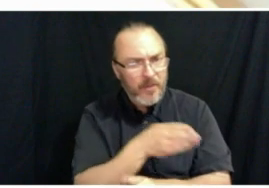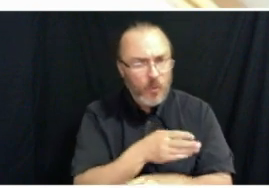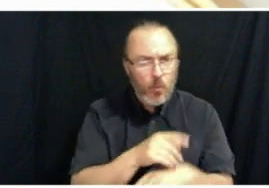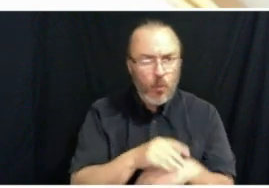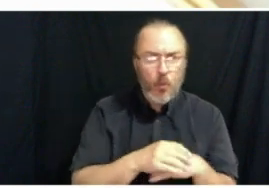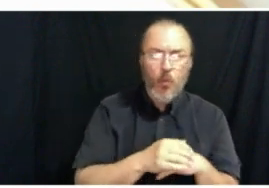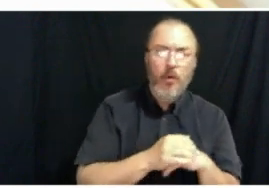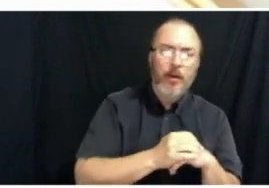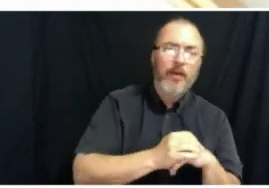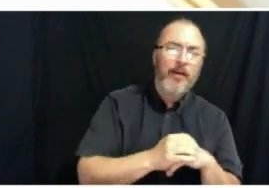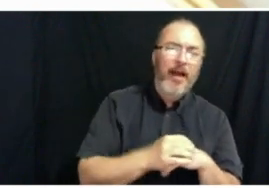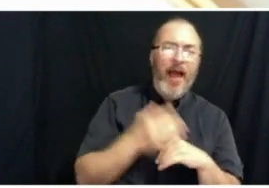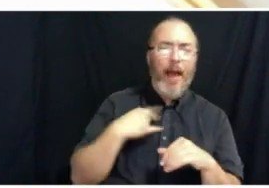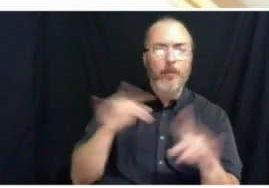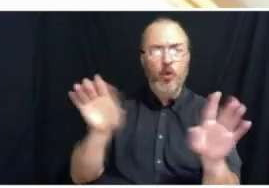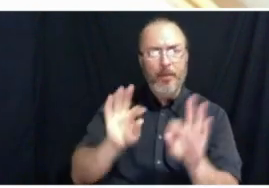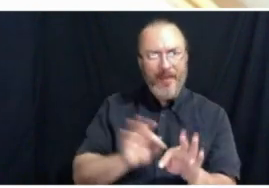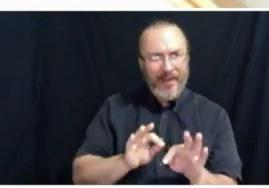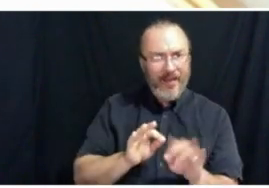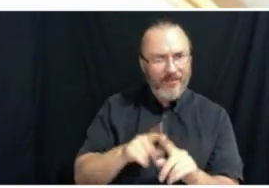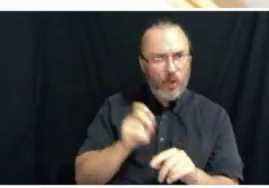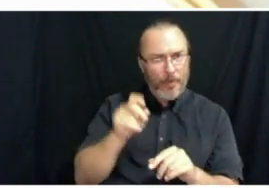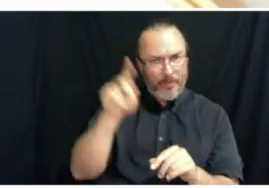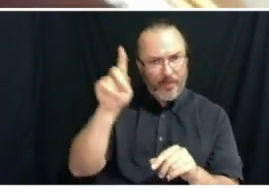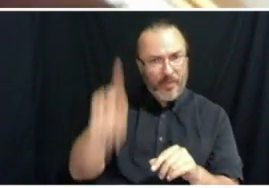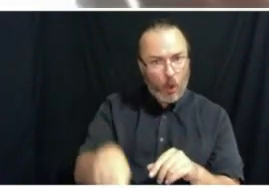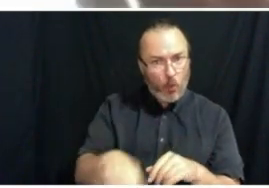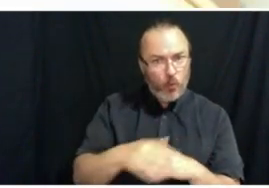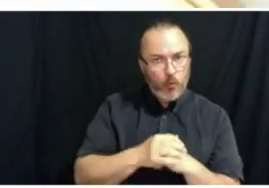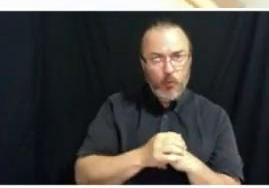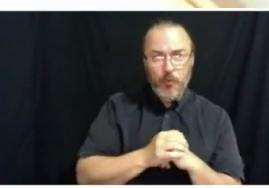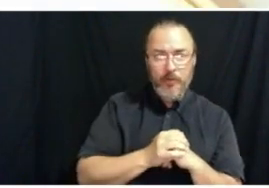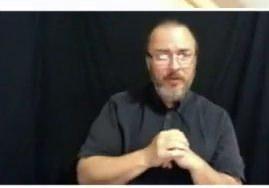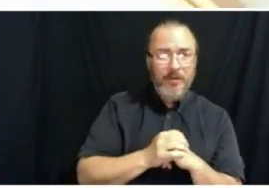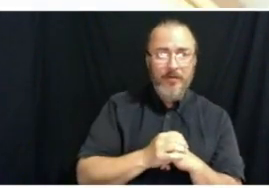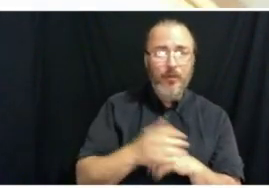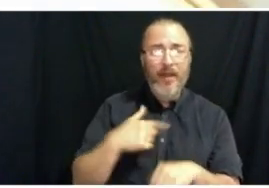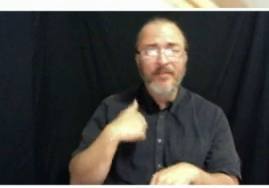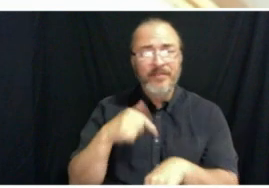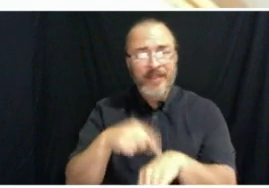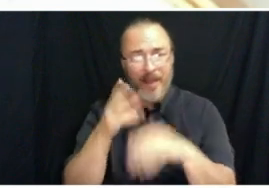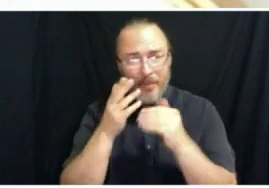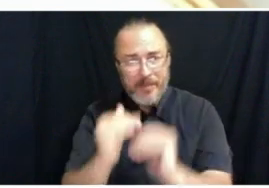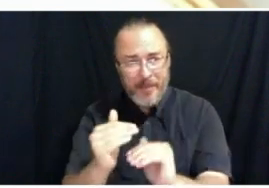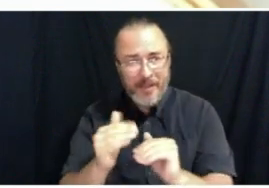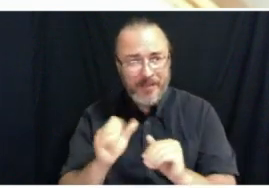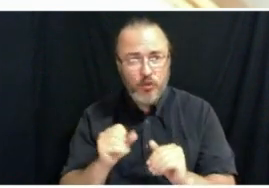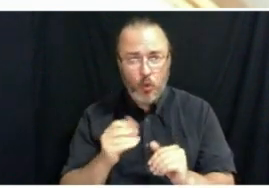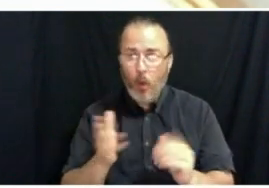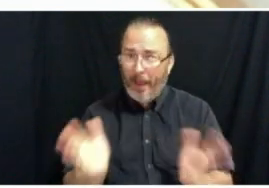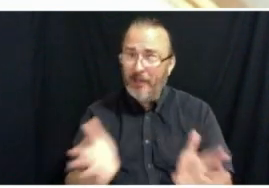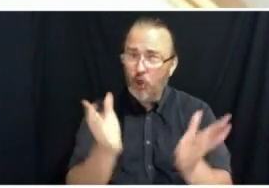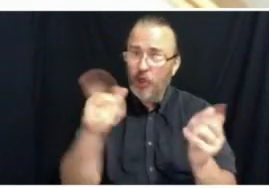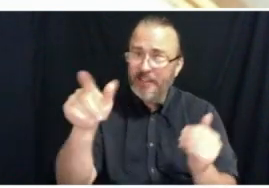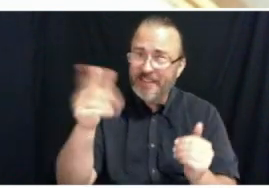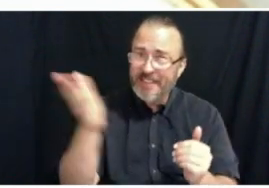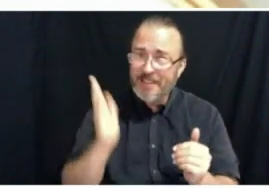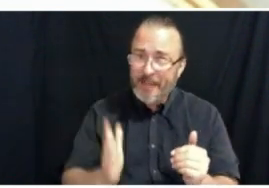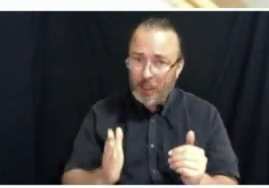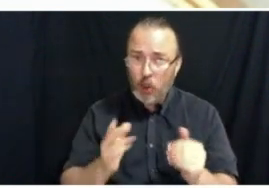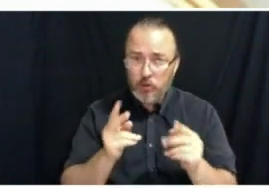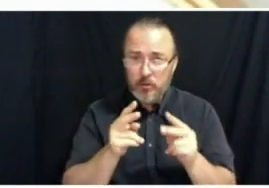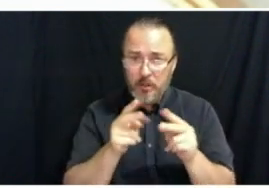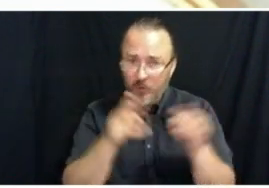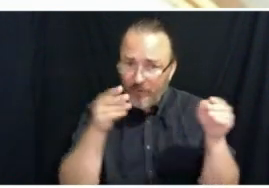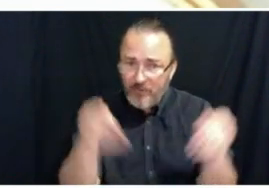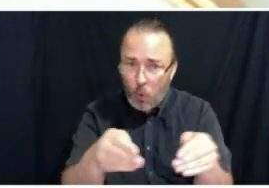draw from those. And so we don't have too long. So again, I encourage the speakers to be focused, but we're excited to